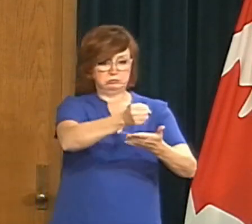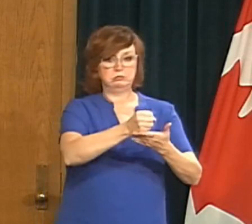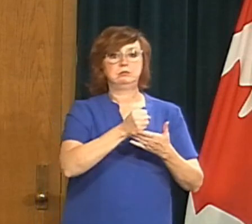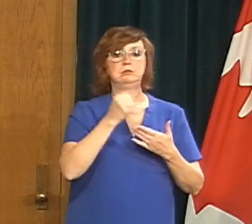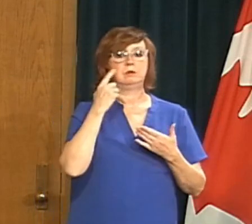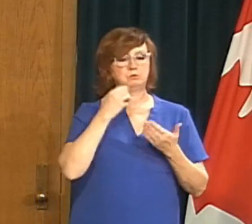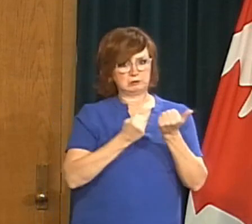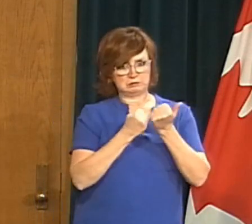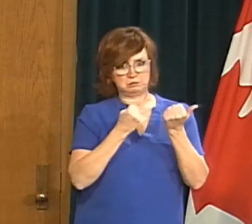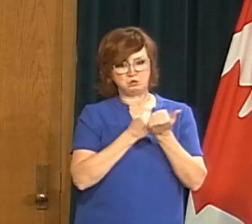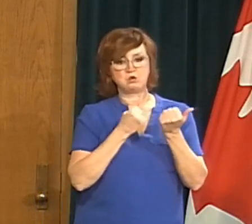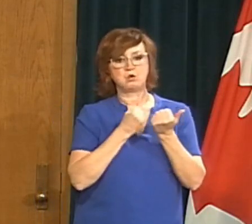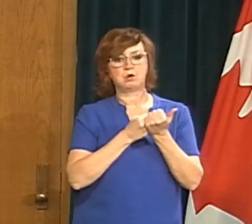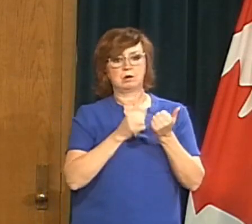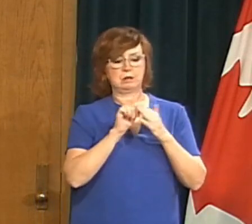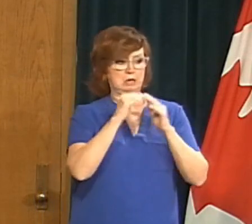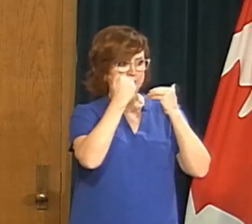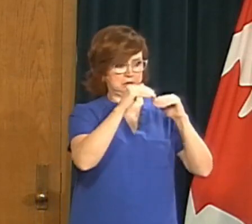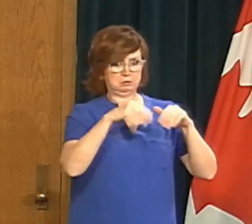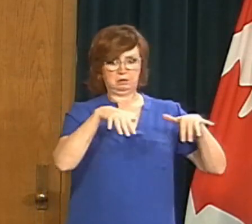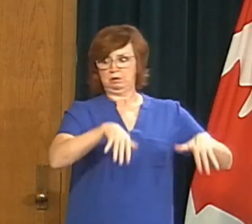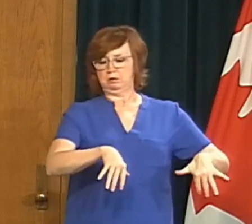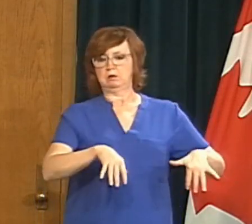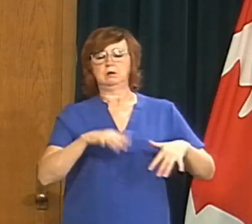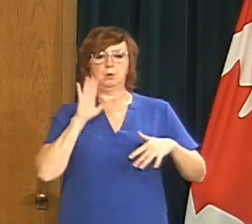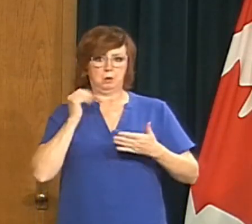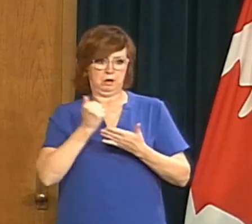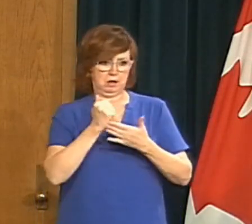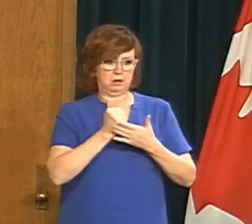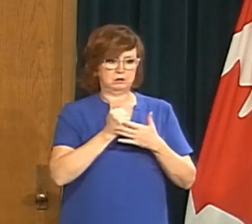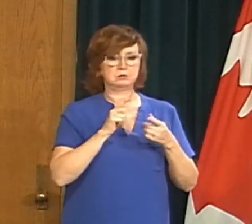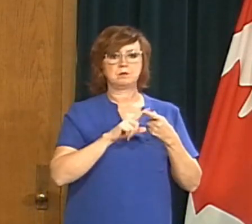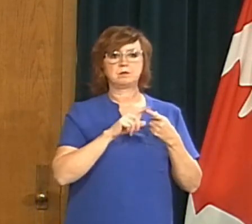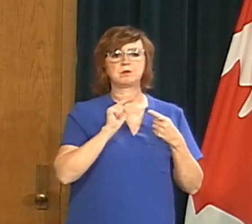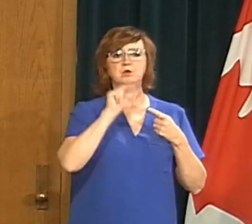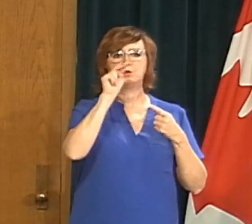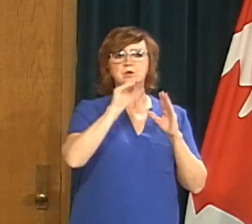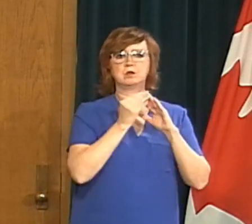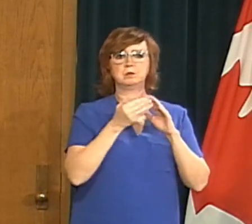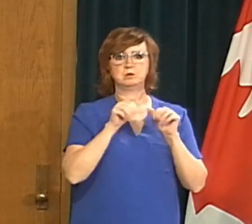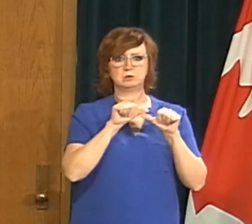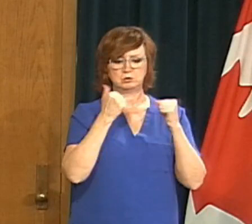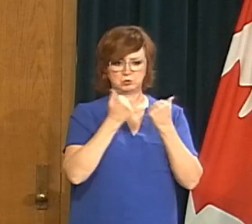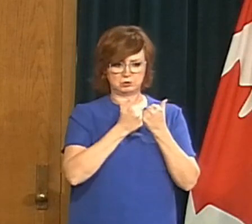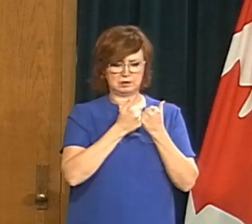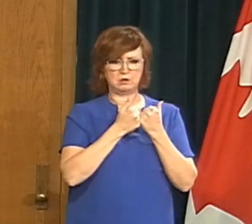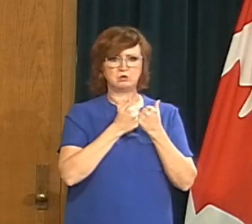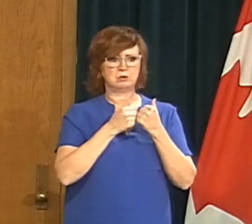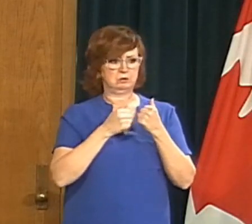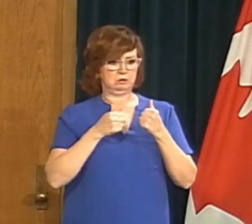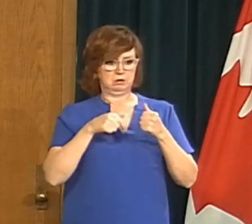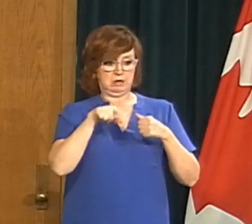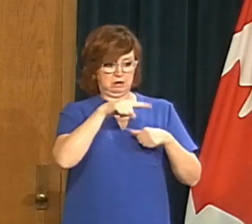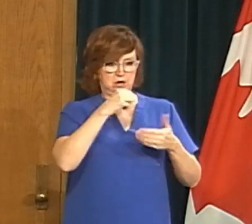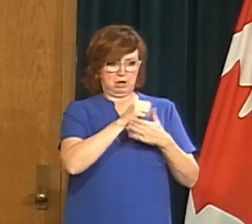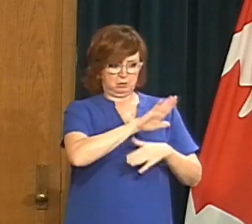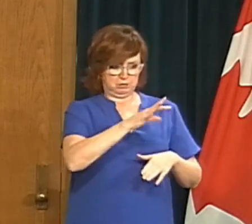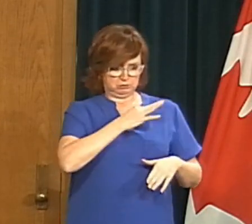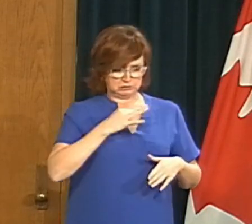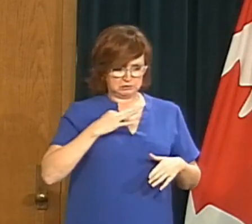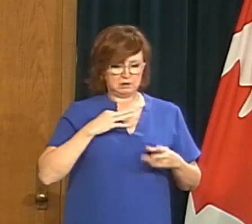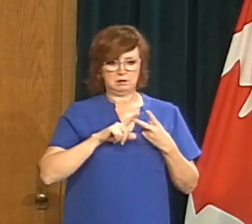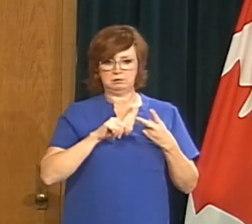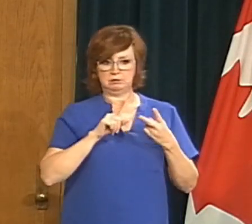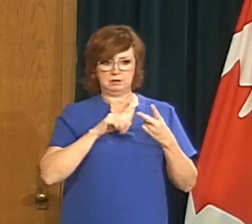$350,000 will be provided directly to the New North organization, the Northern Communities Association, to help staff and to maintain